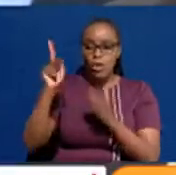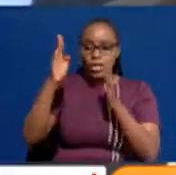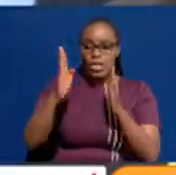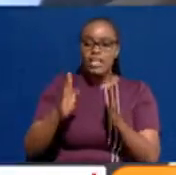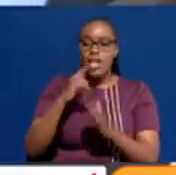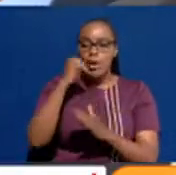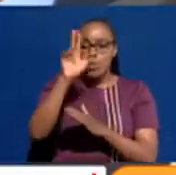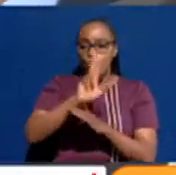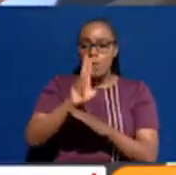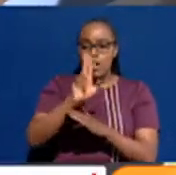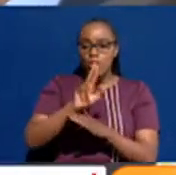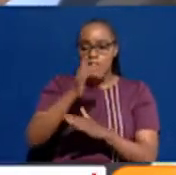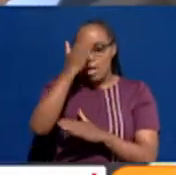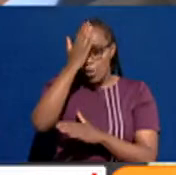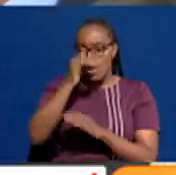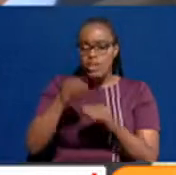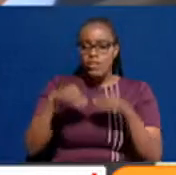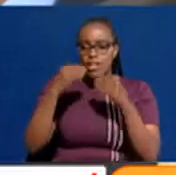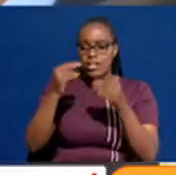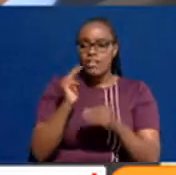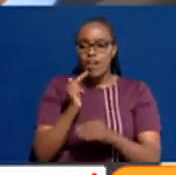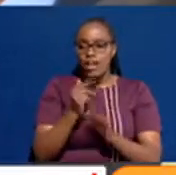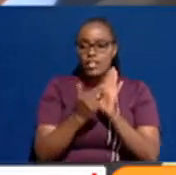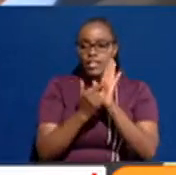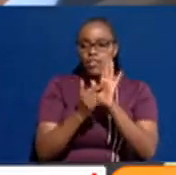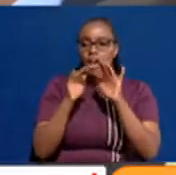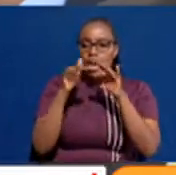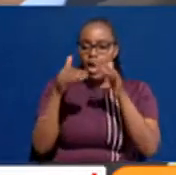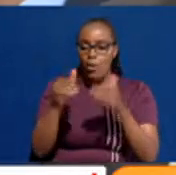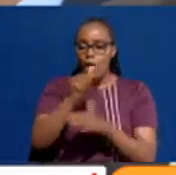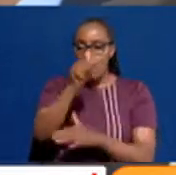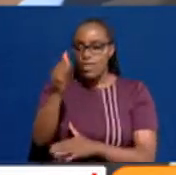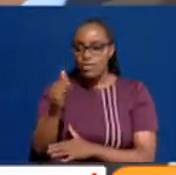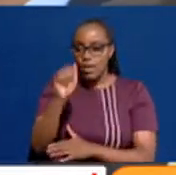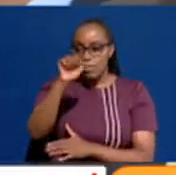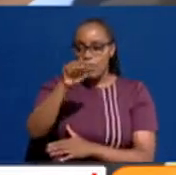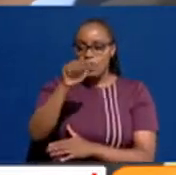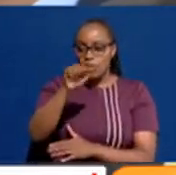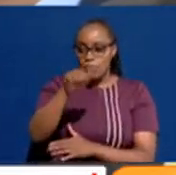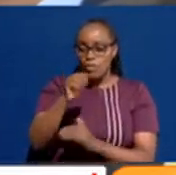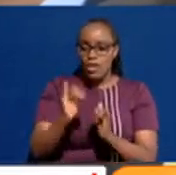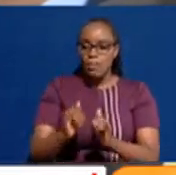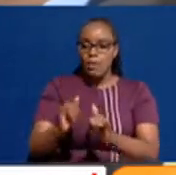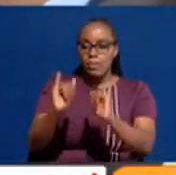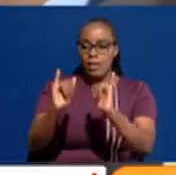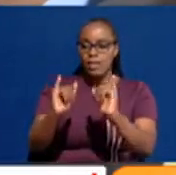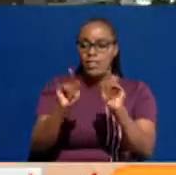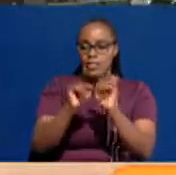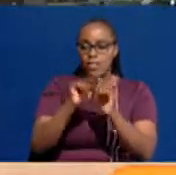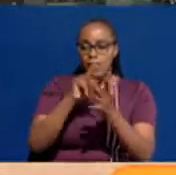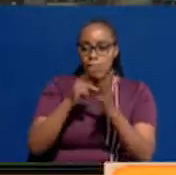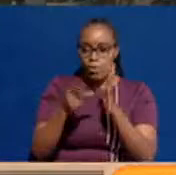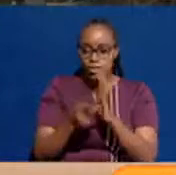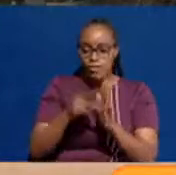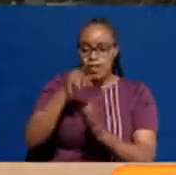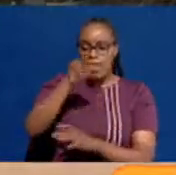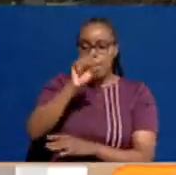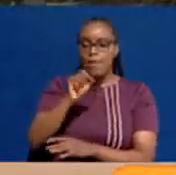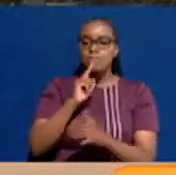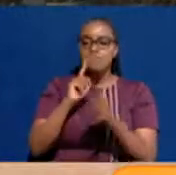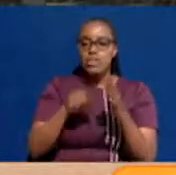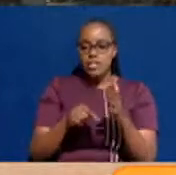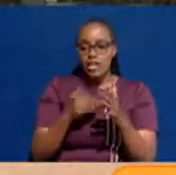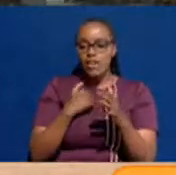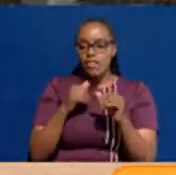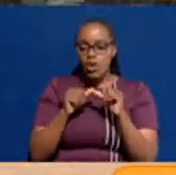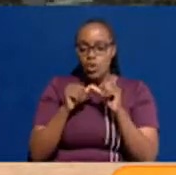use it, because it will give us an indication of how others can also implement similar projects. The PS further stated that they are